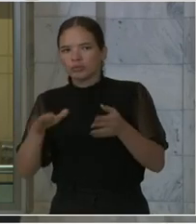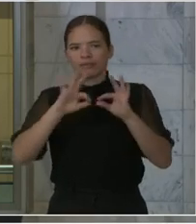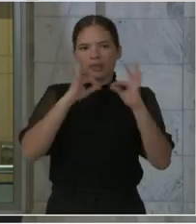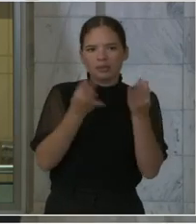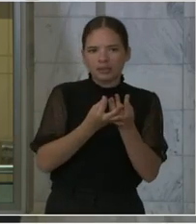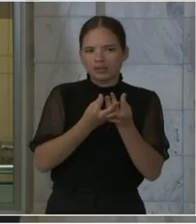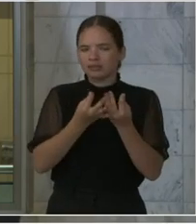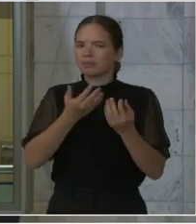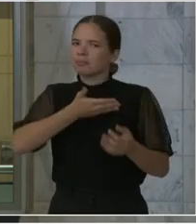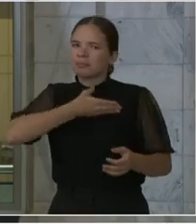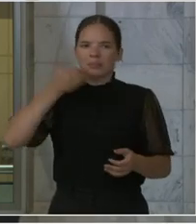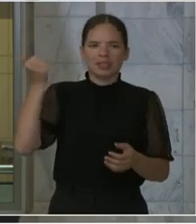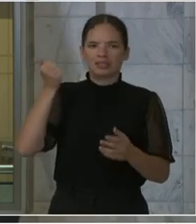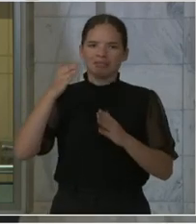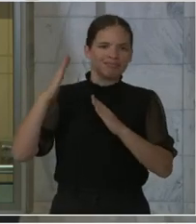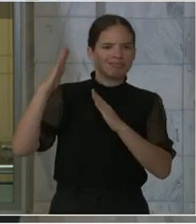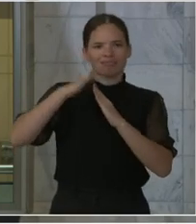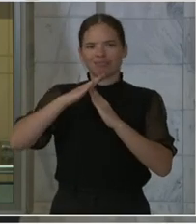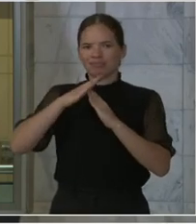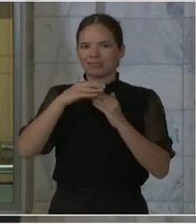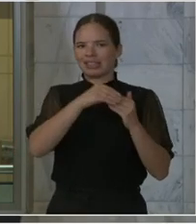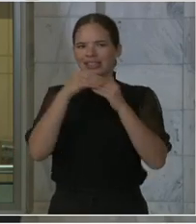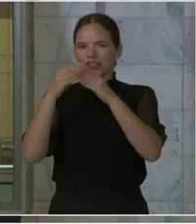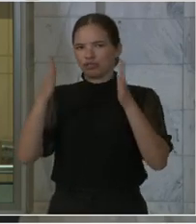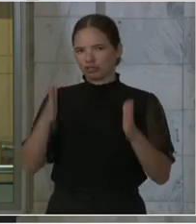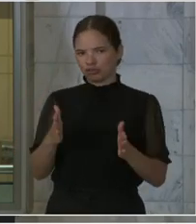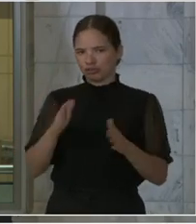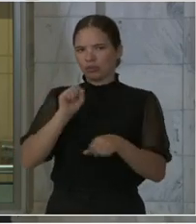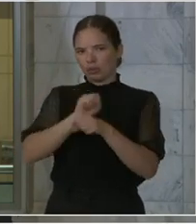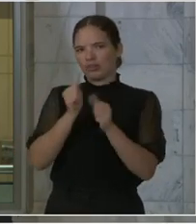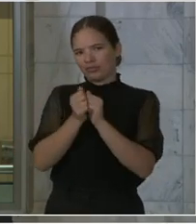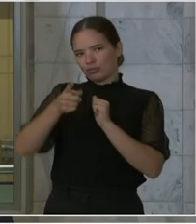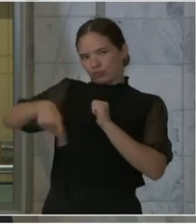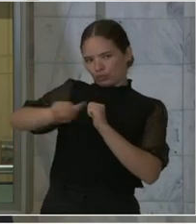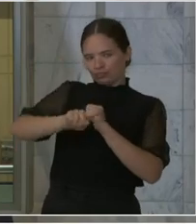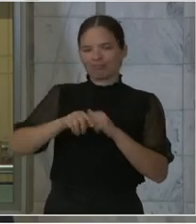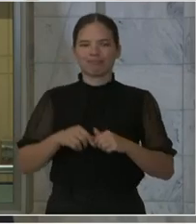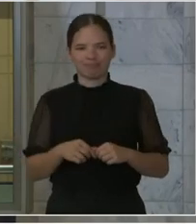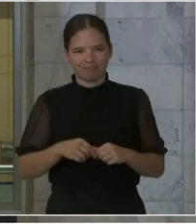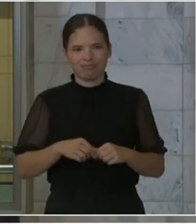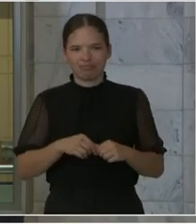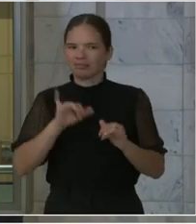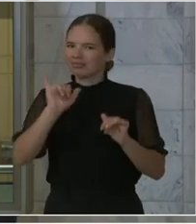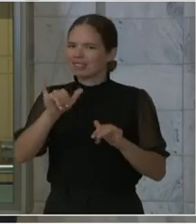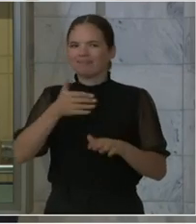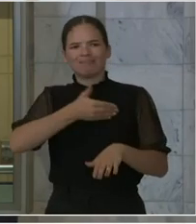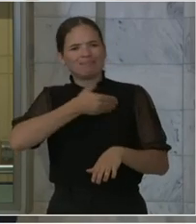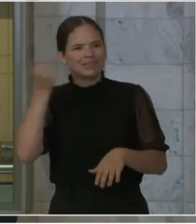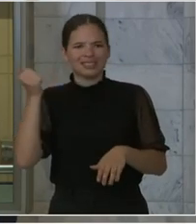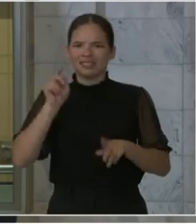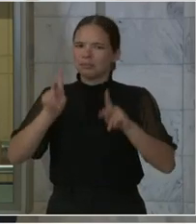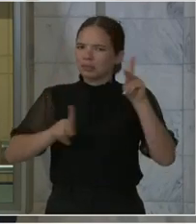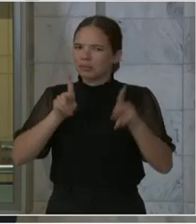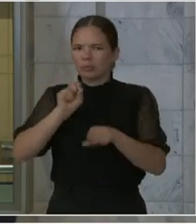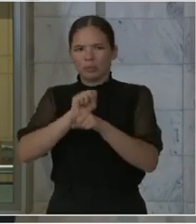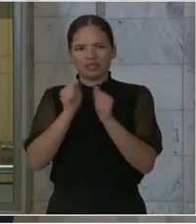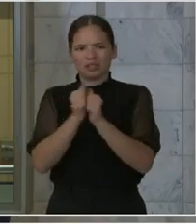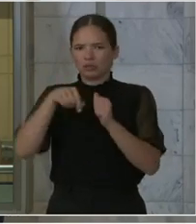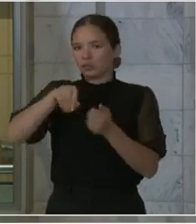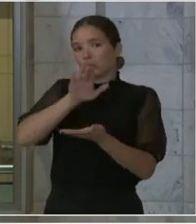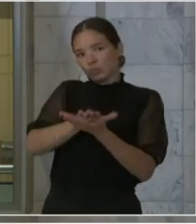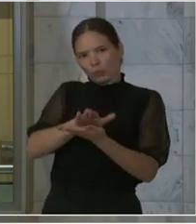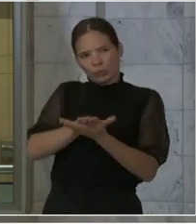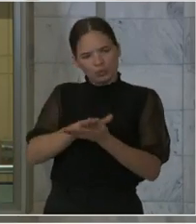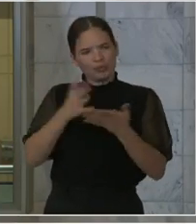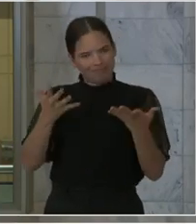best school leaders. That's our agenda, to put the very best school leaders in schools. A few highlights that have gotten our members